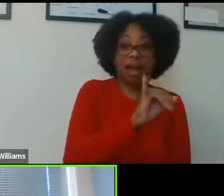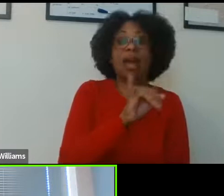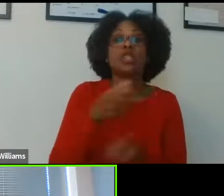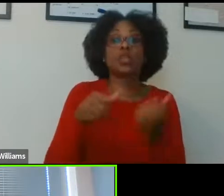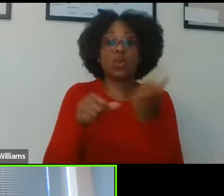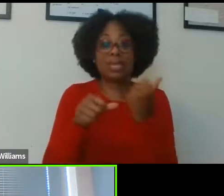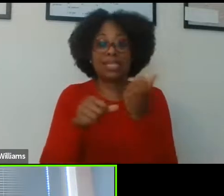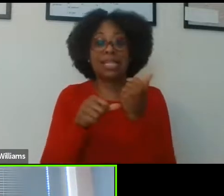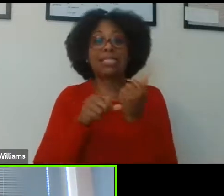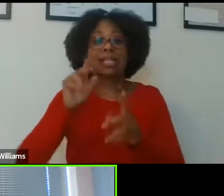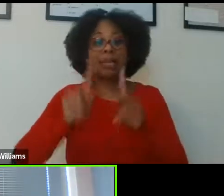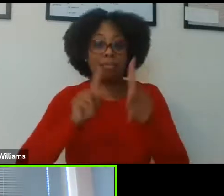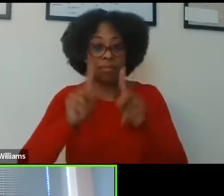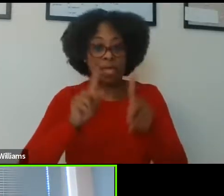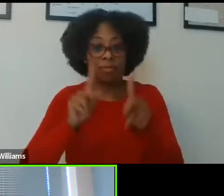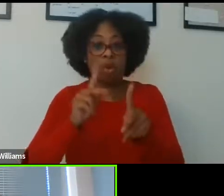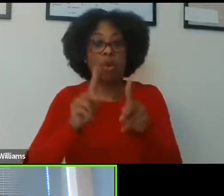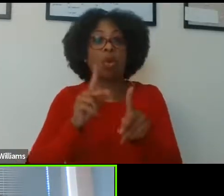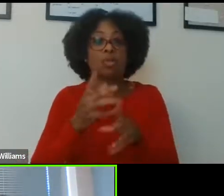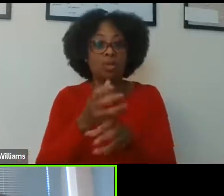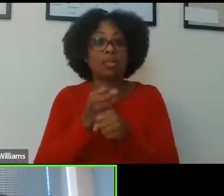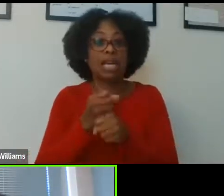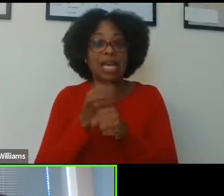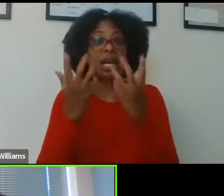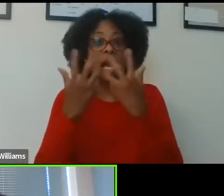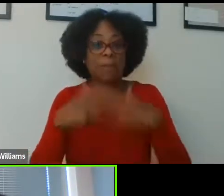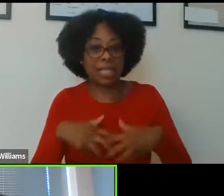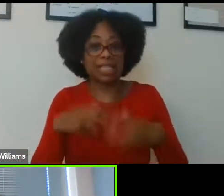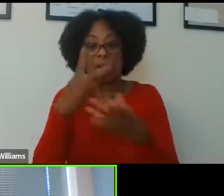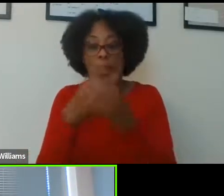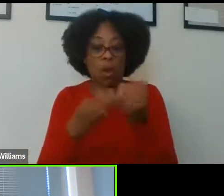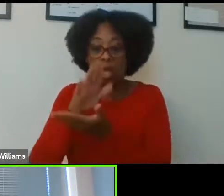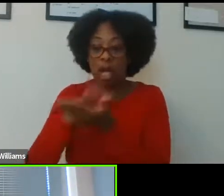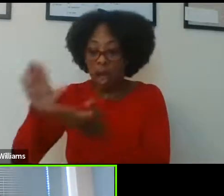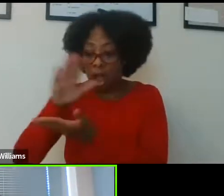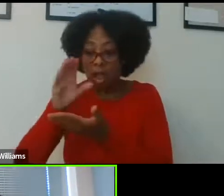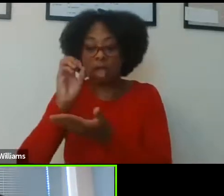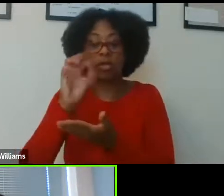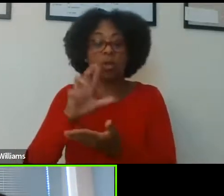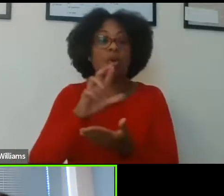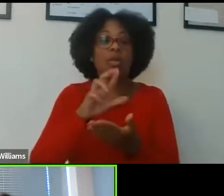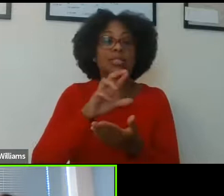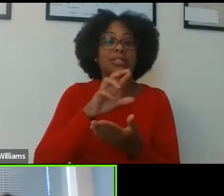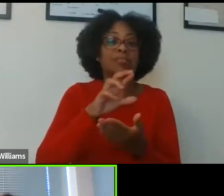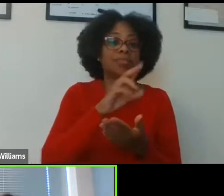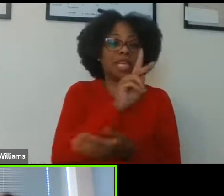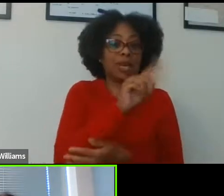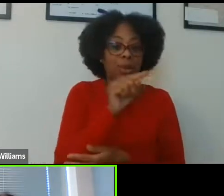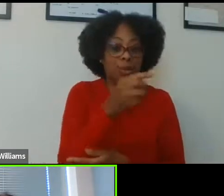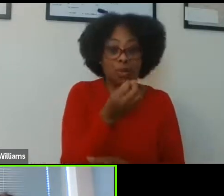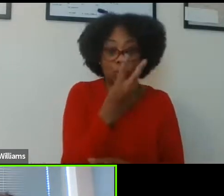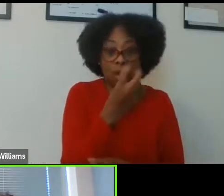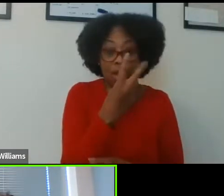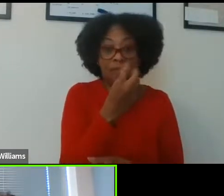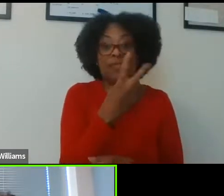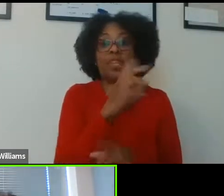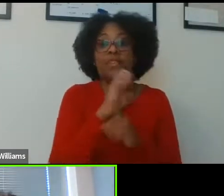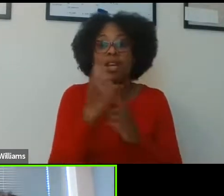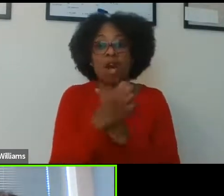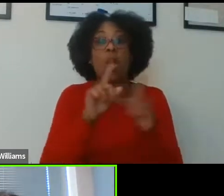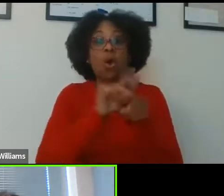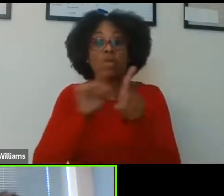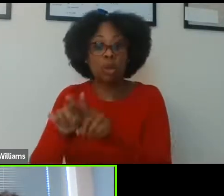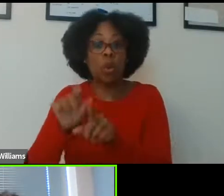the individuals in getting accommodations, both in the college environment or post-secondary environment, and also in the work